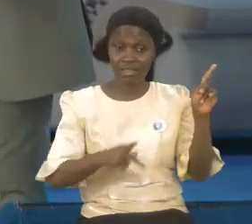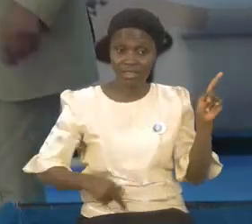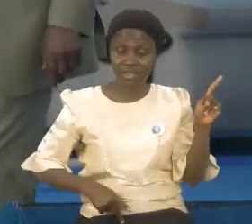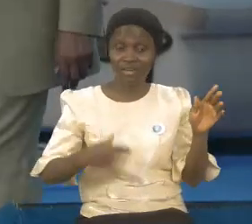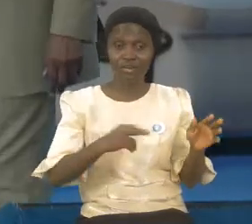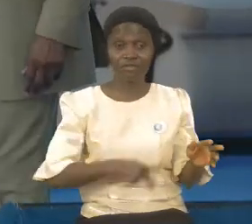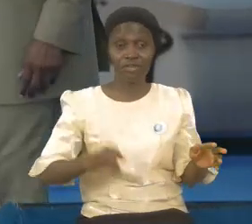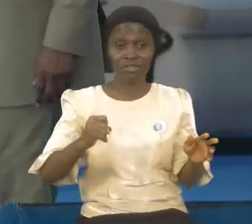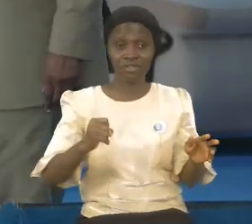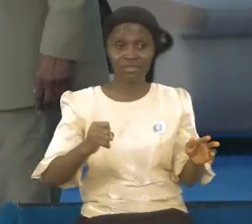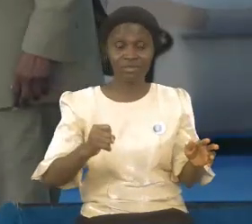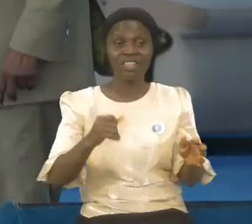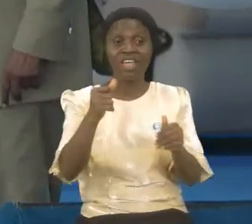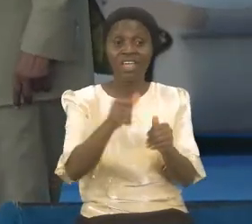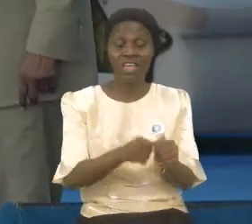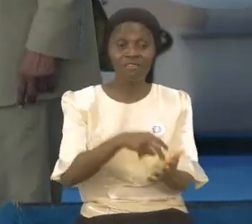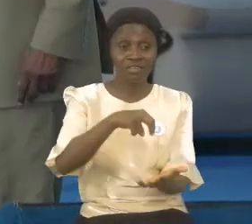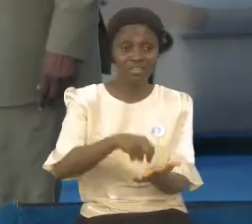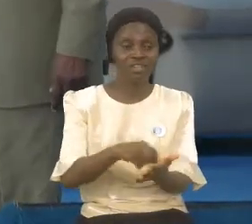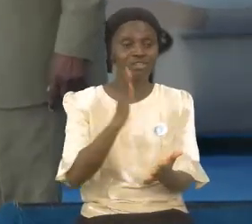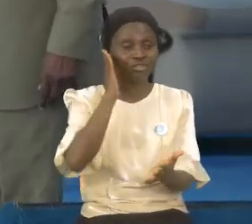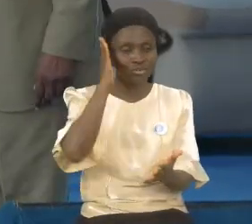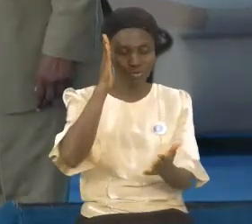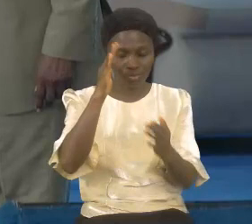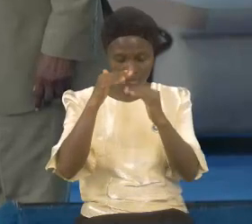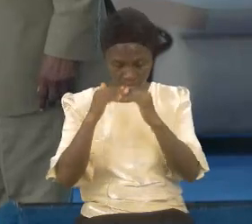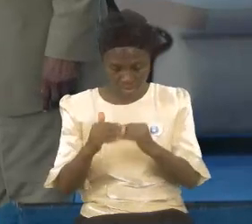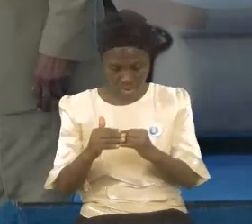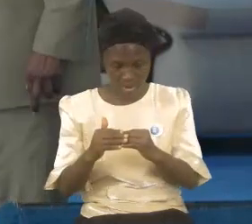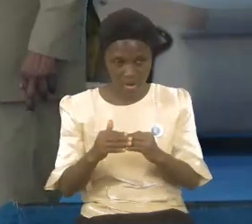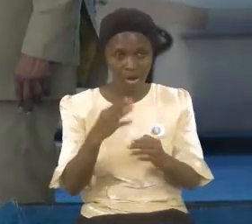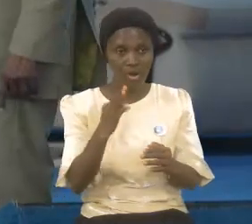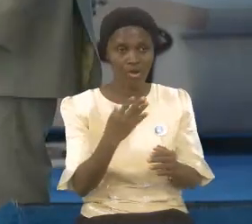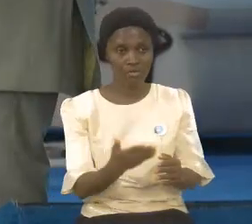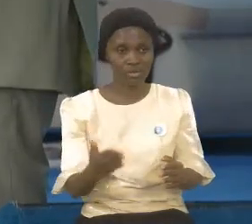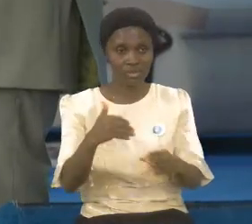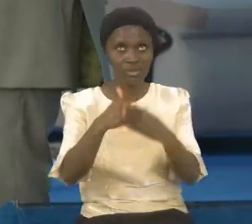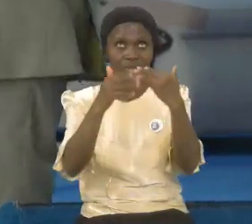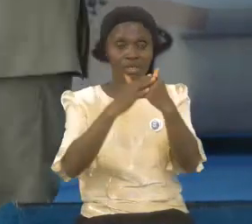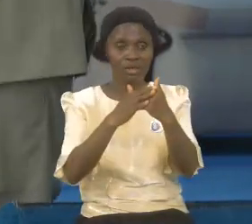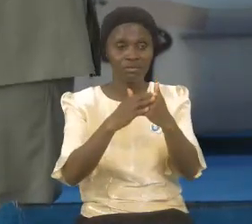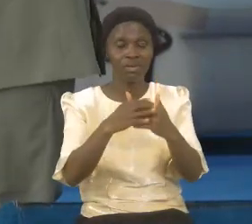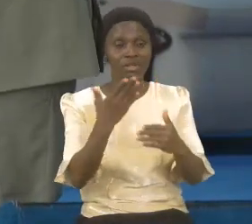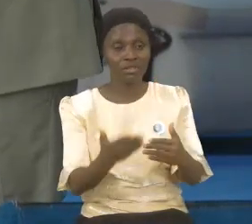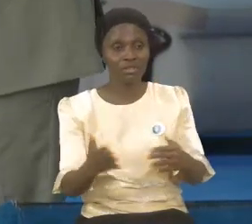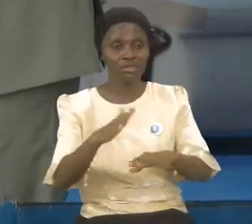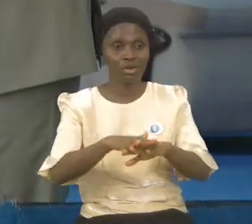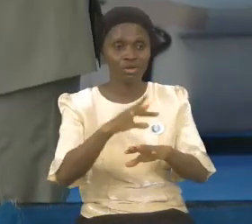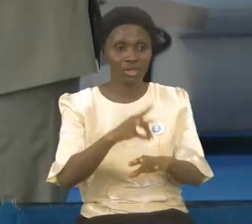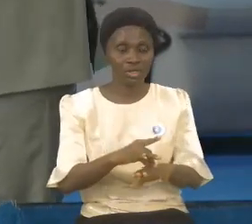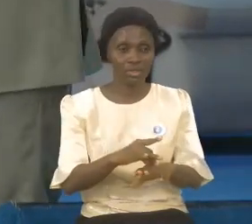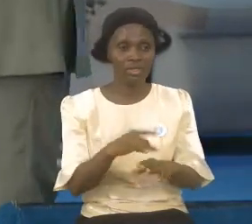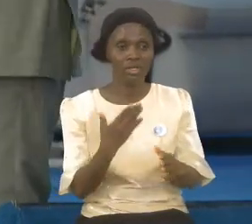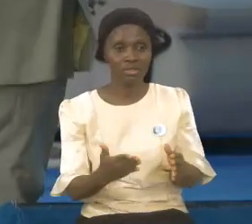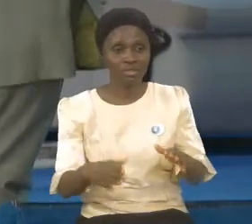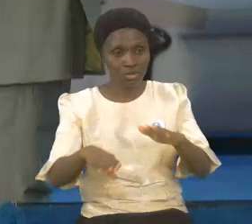Lord of Lords, every knee should bow, of things in heaven and things on earth and things